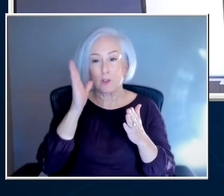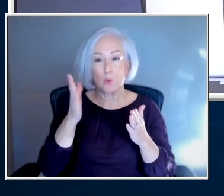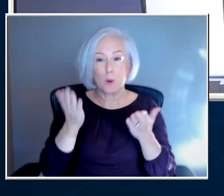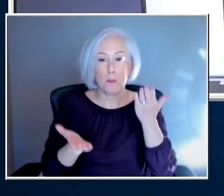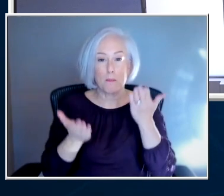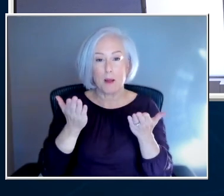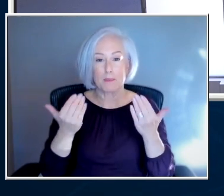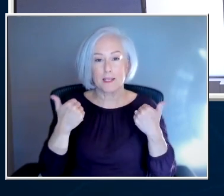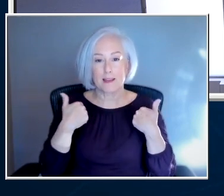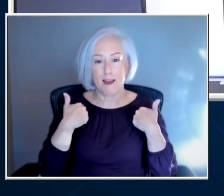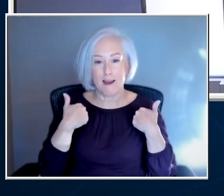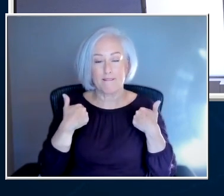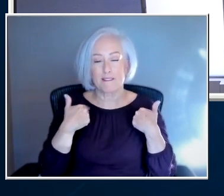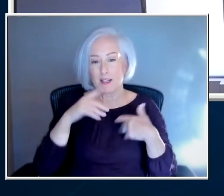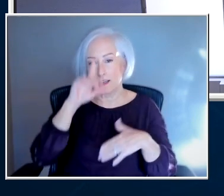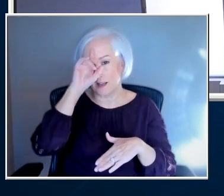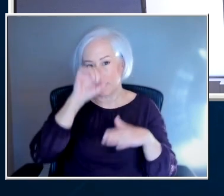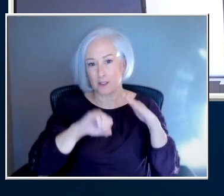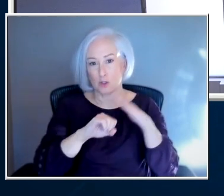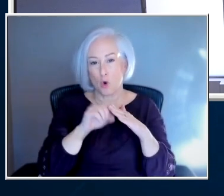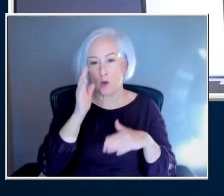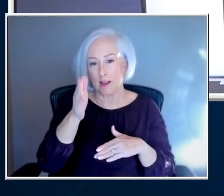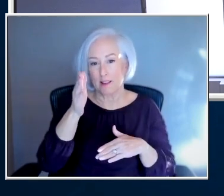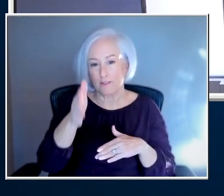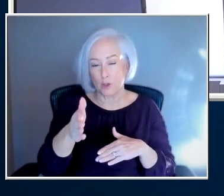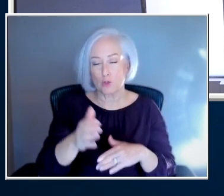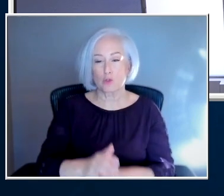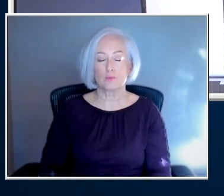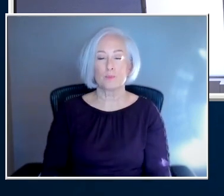factors that pertain to having a stroke?